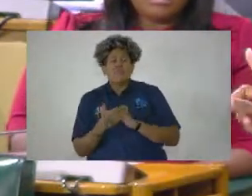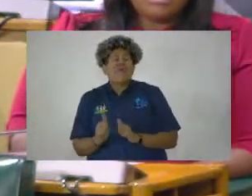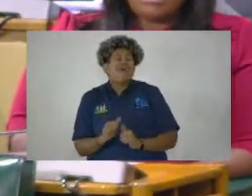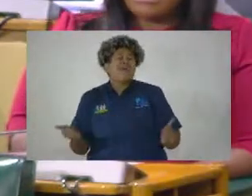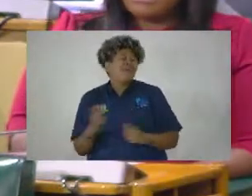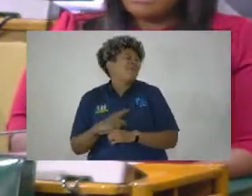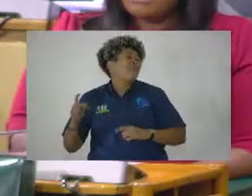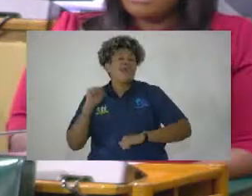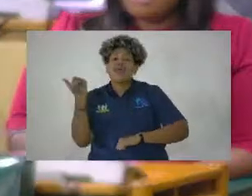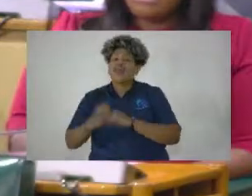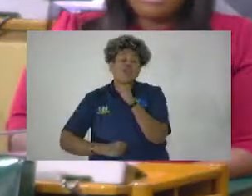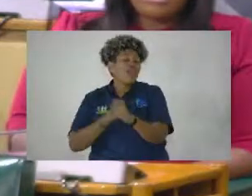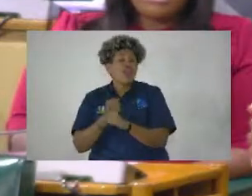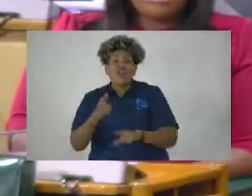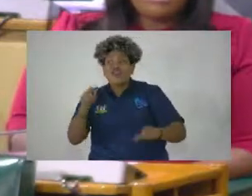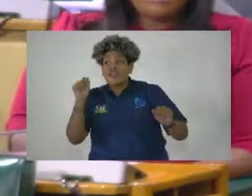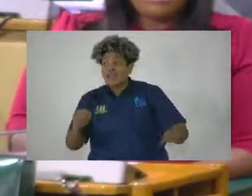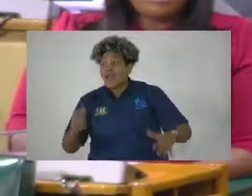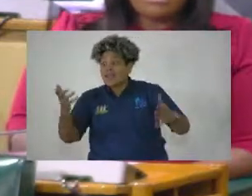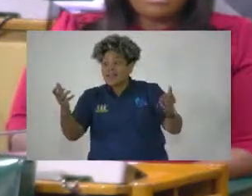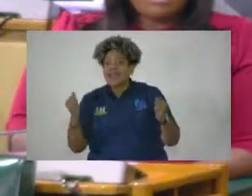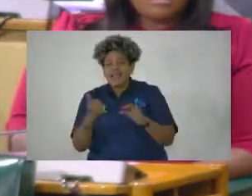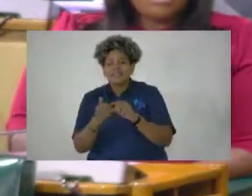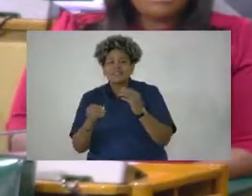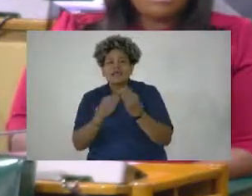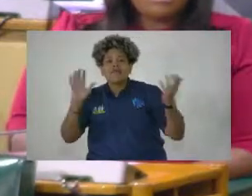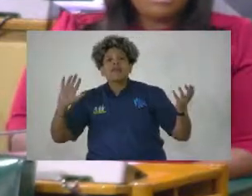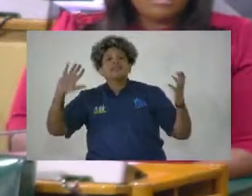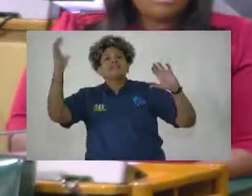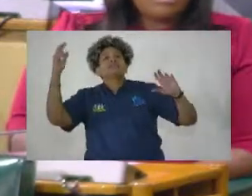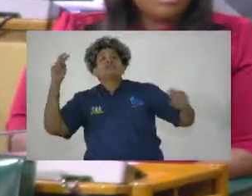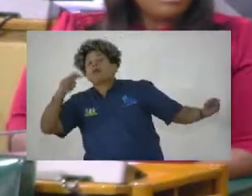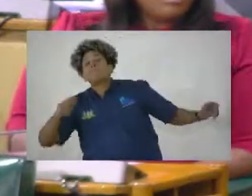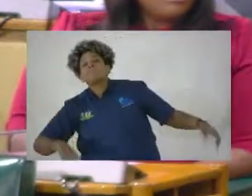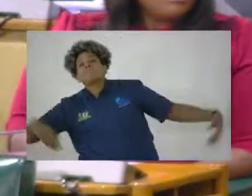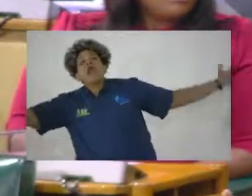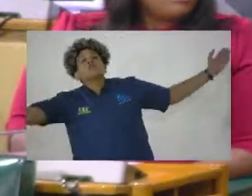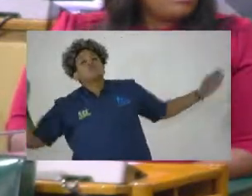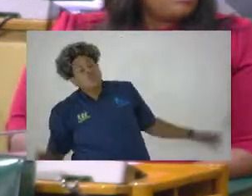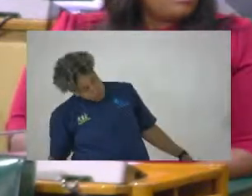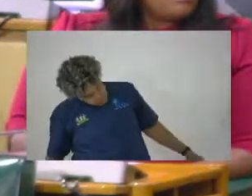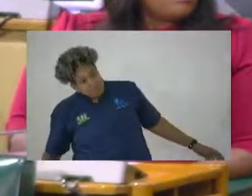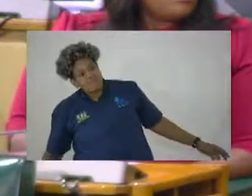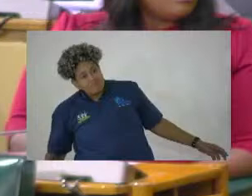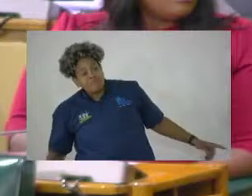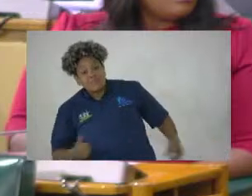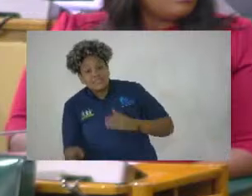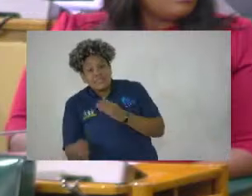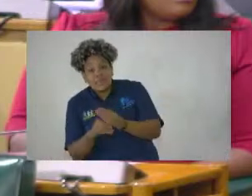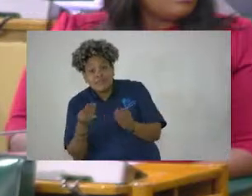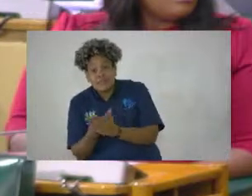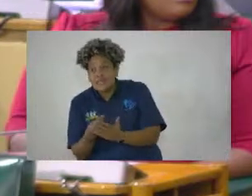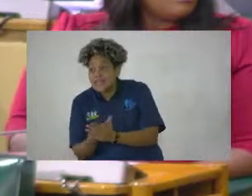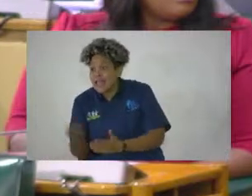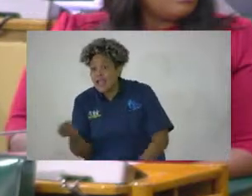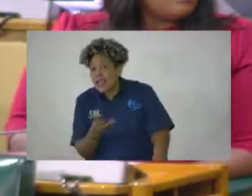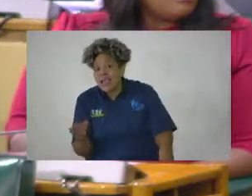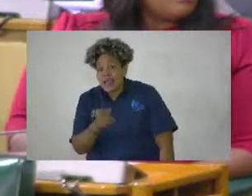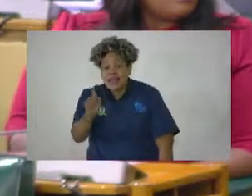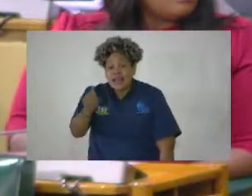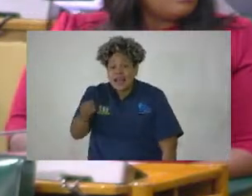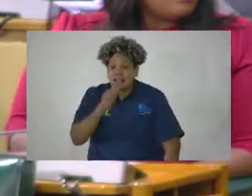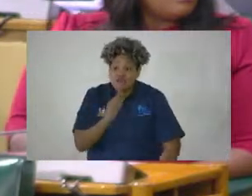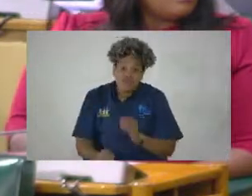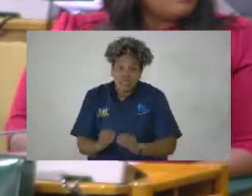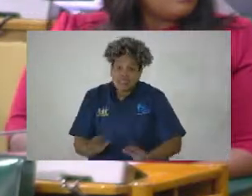any year, you can get a disaster that needs fiscal resources to provide the relief and